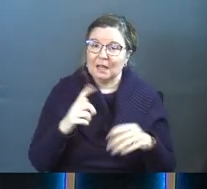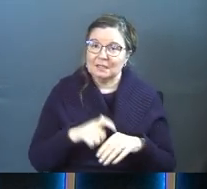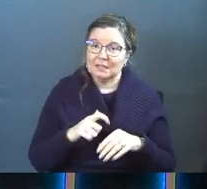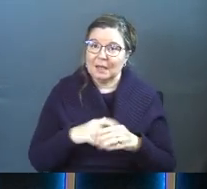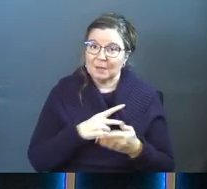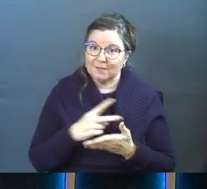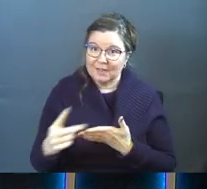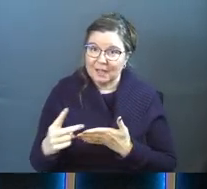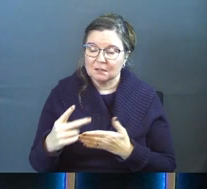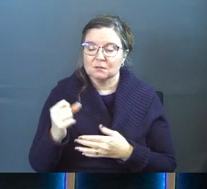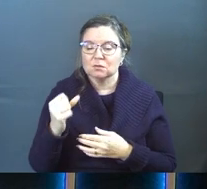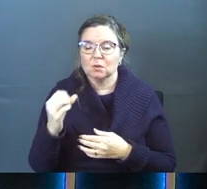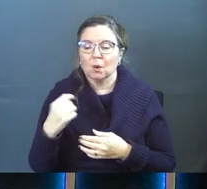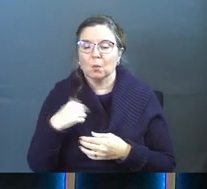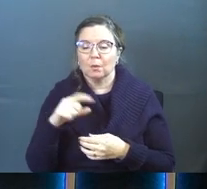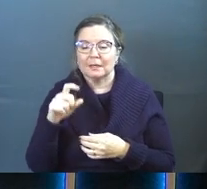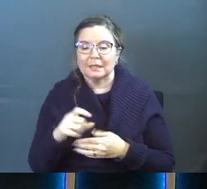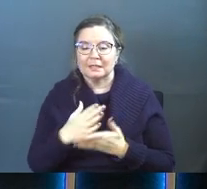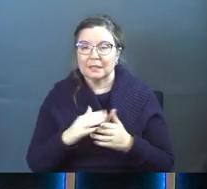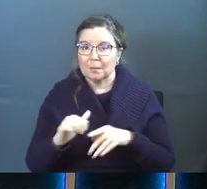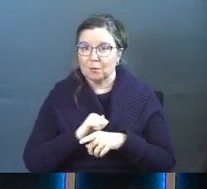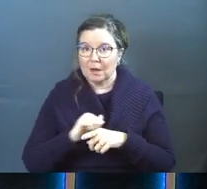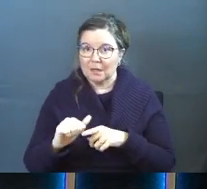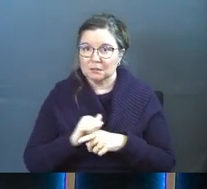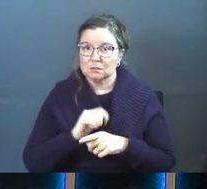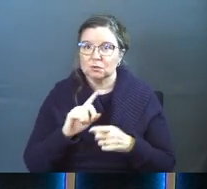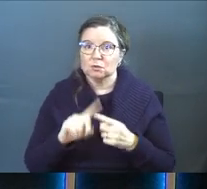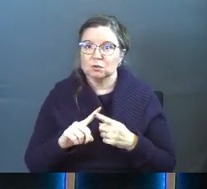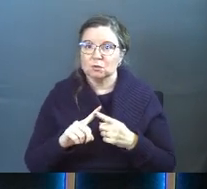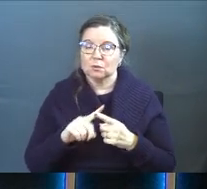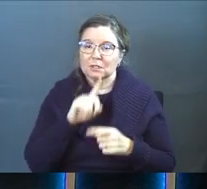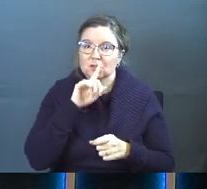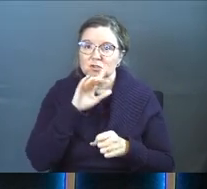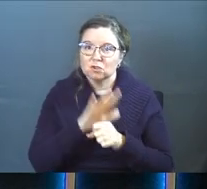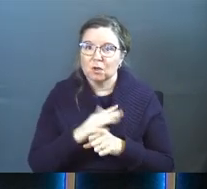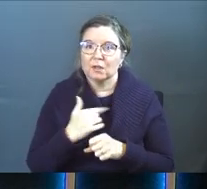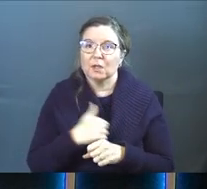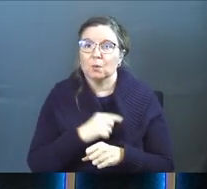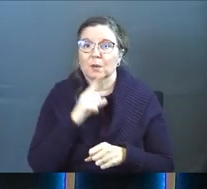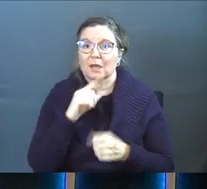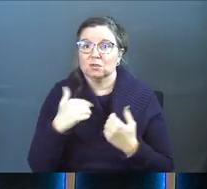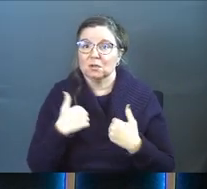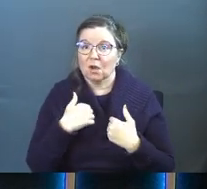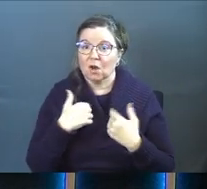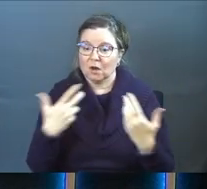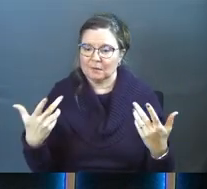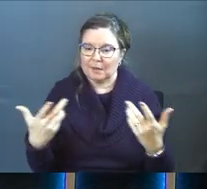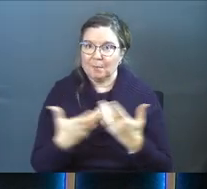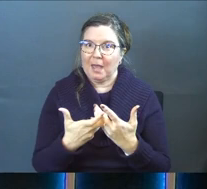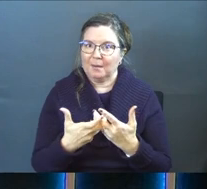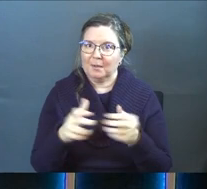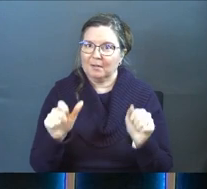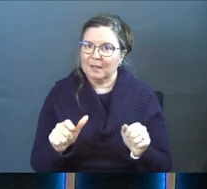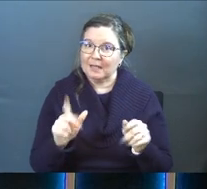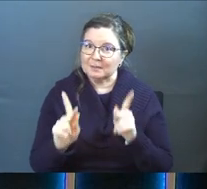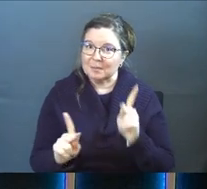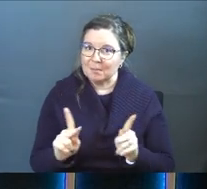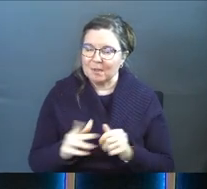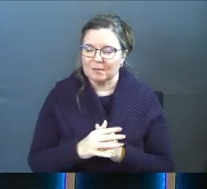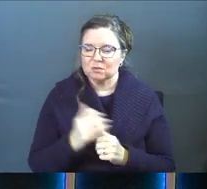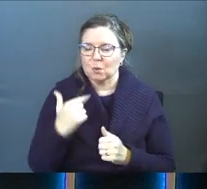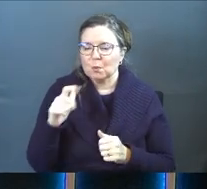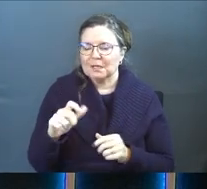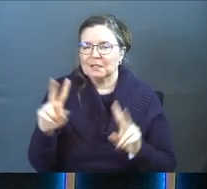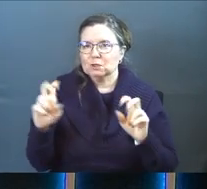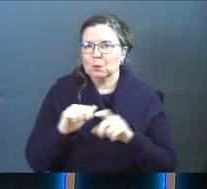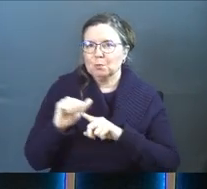of times it fails. And so we need some practice to ensure that we actually are compatible as people. And